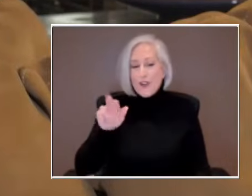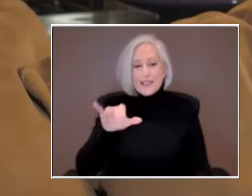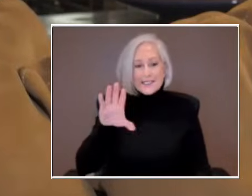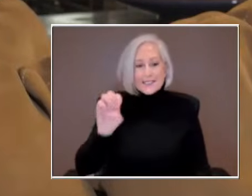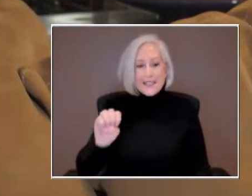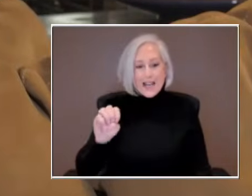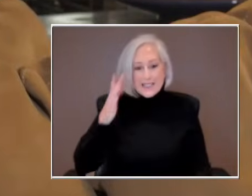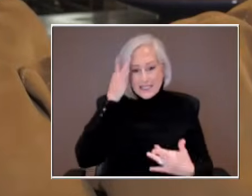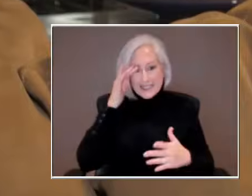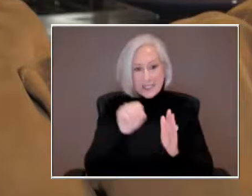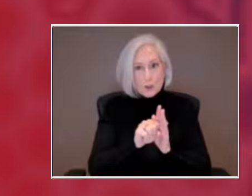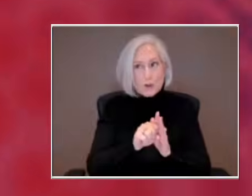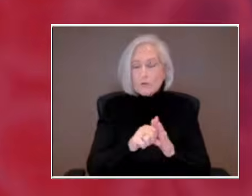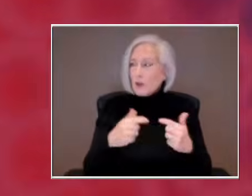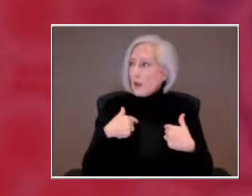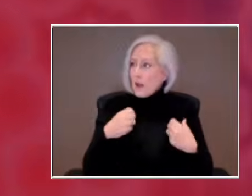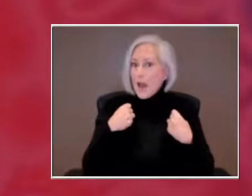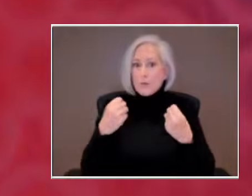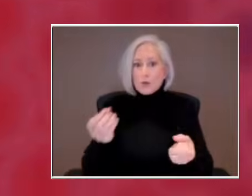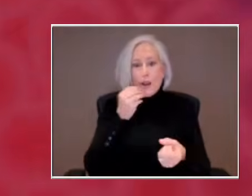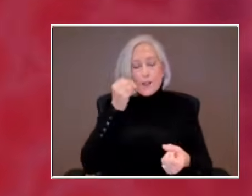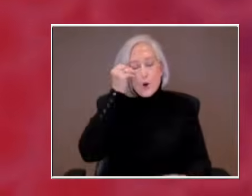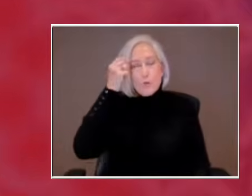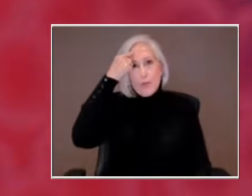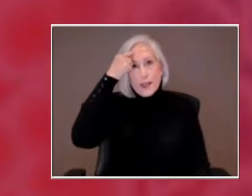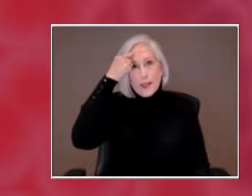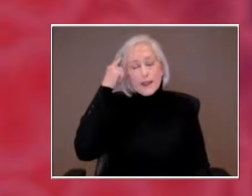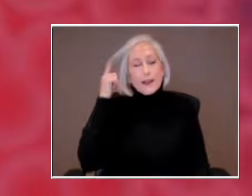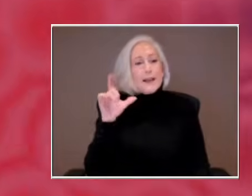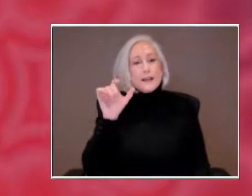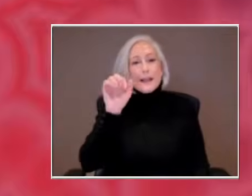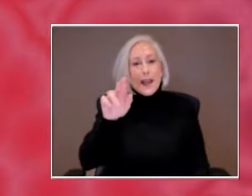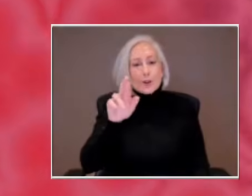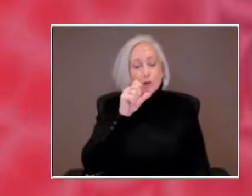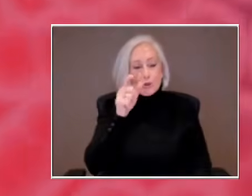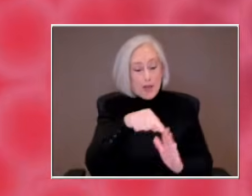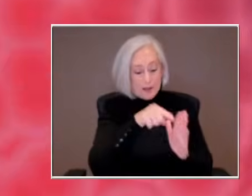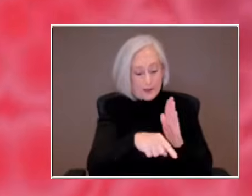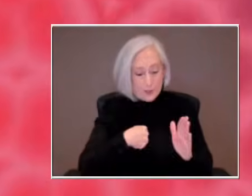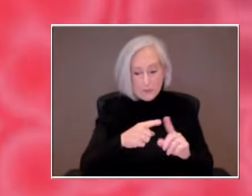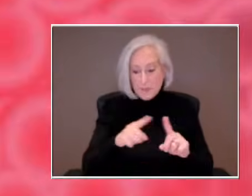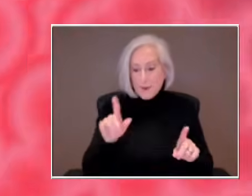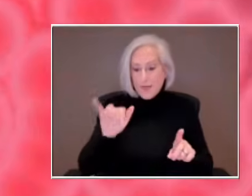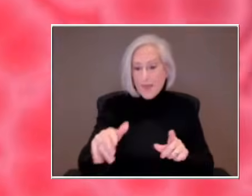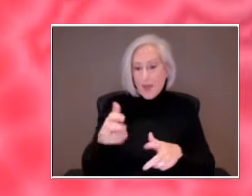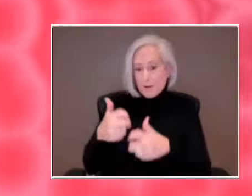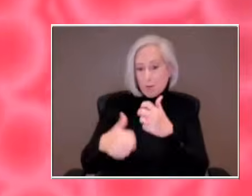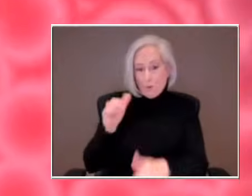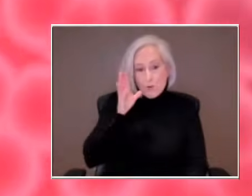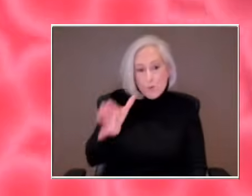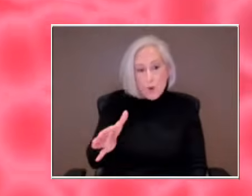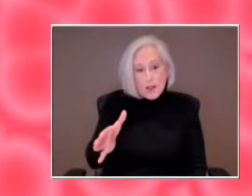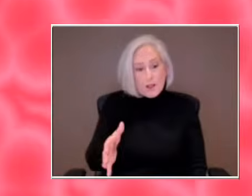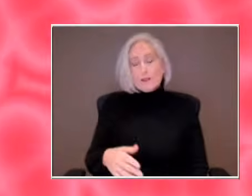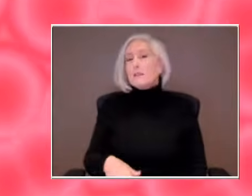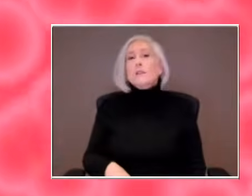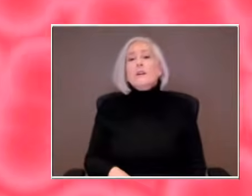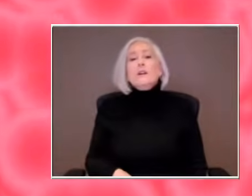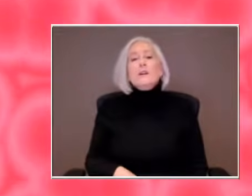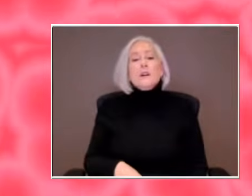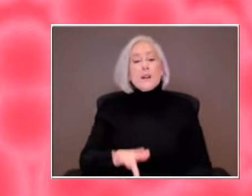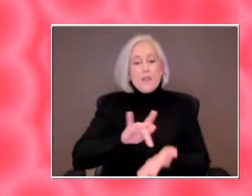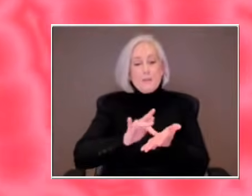me. It's going to be this. It was deadly, but miraculously, as the medications started to fade from his